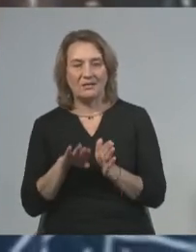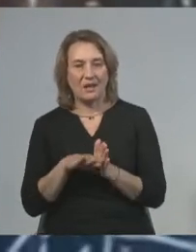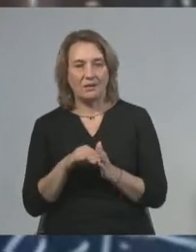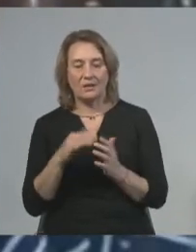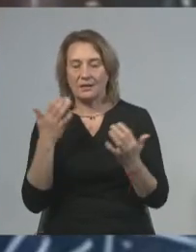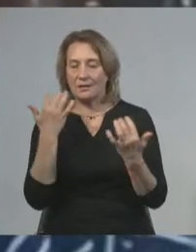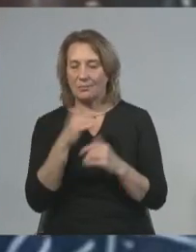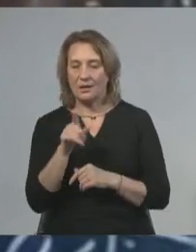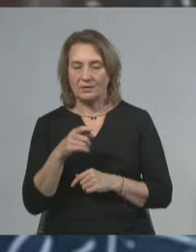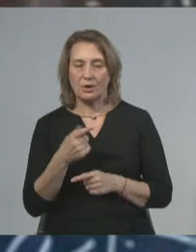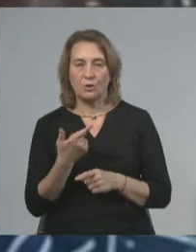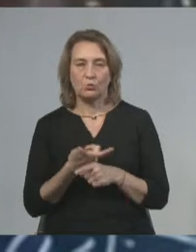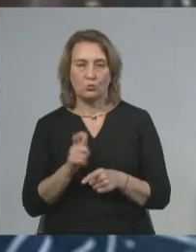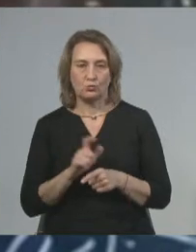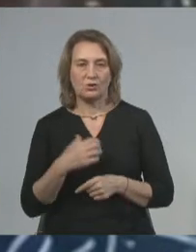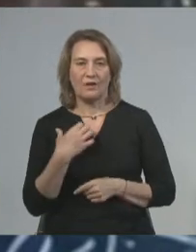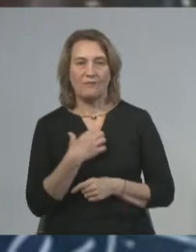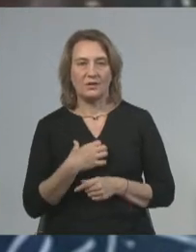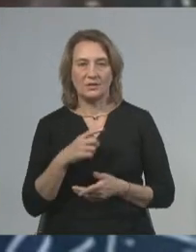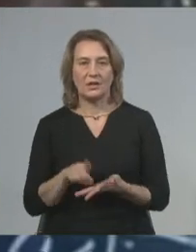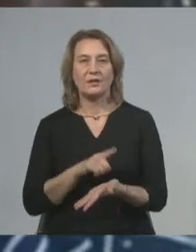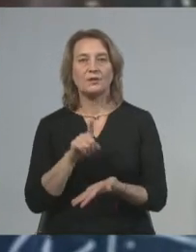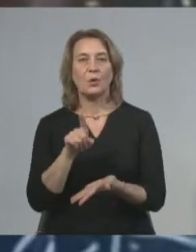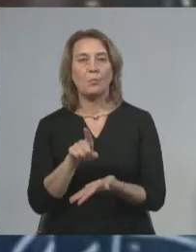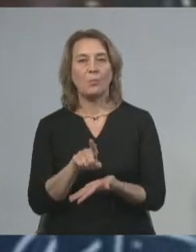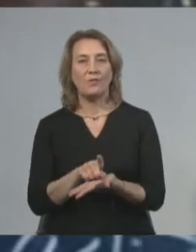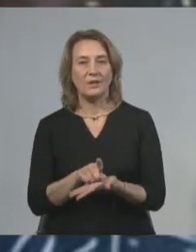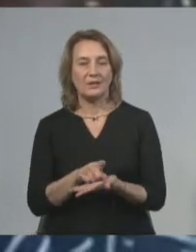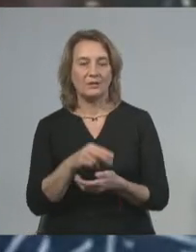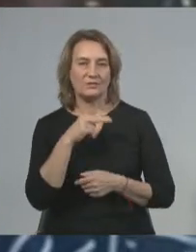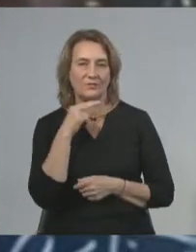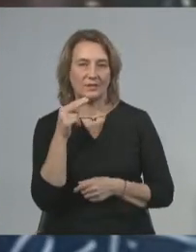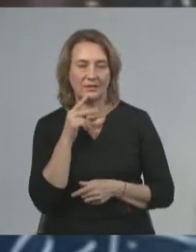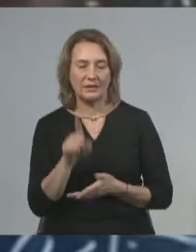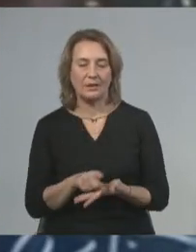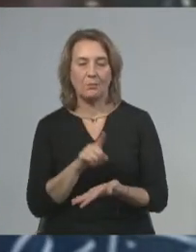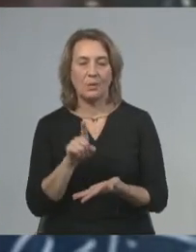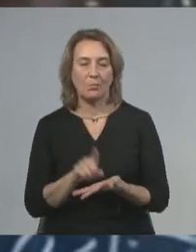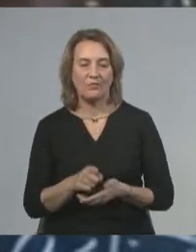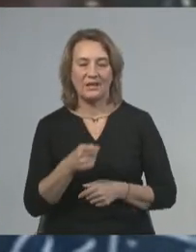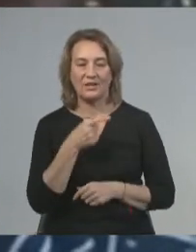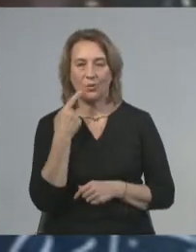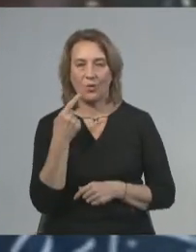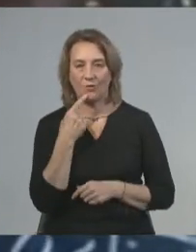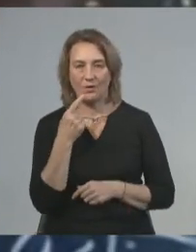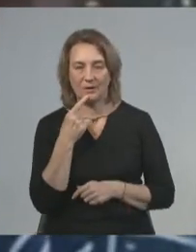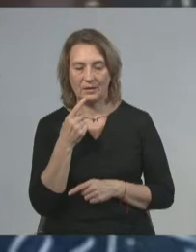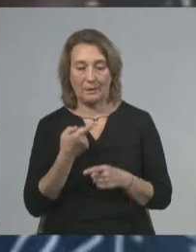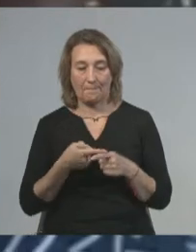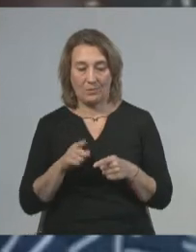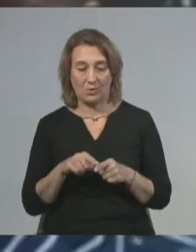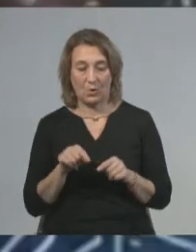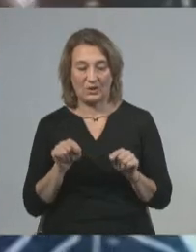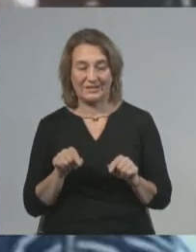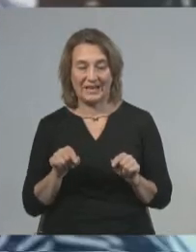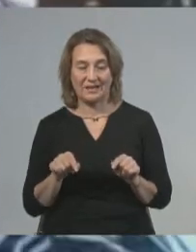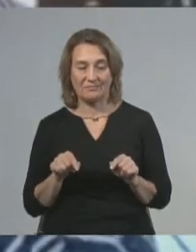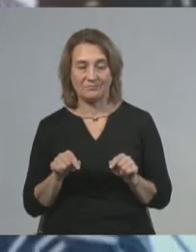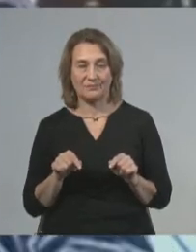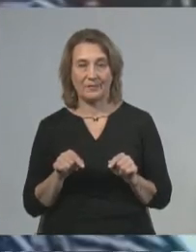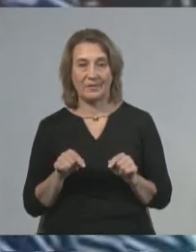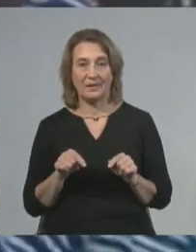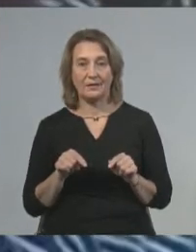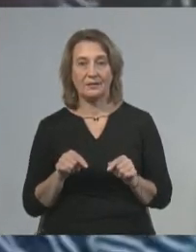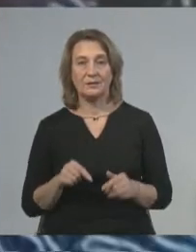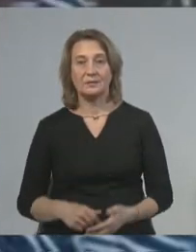to we need to uh uh talk about it more and and just state the fact that